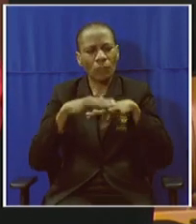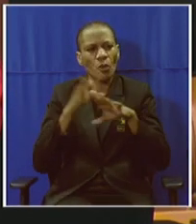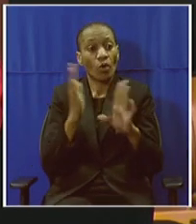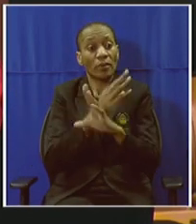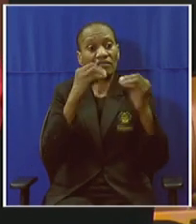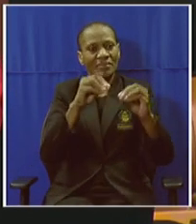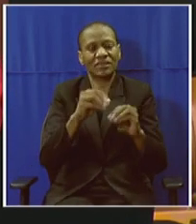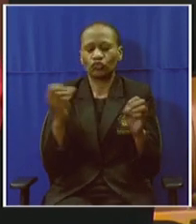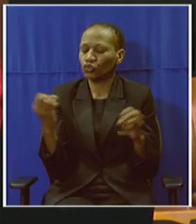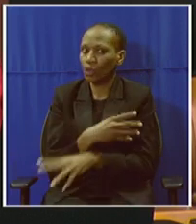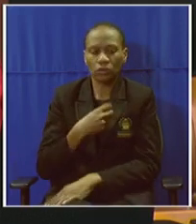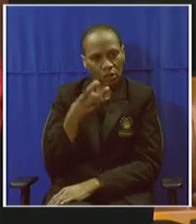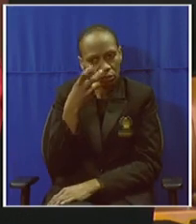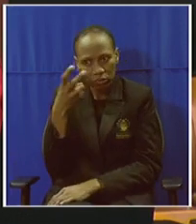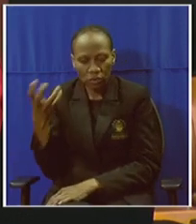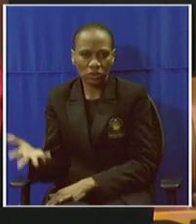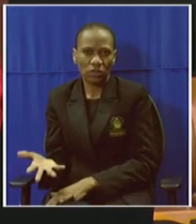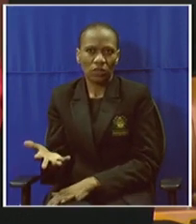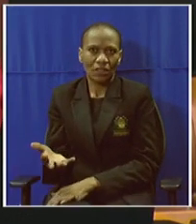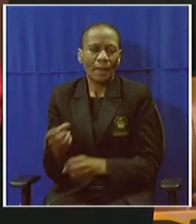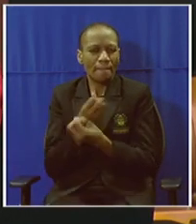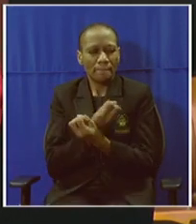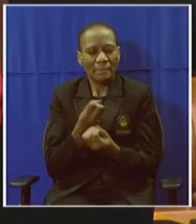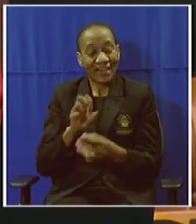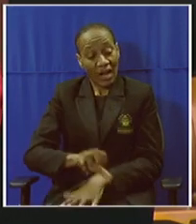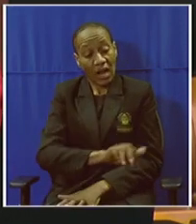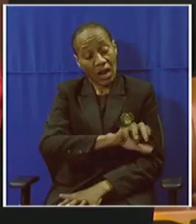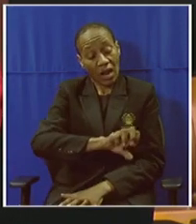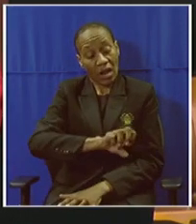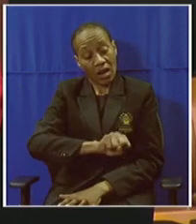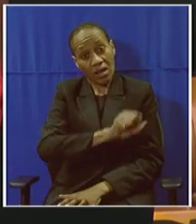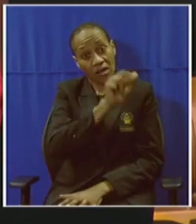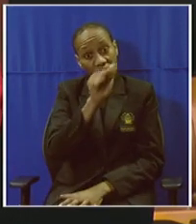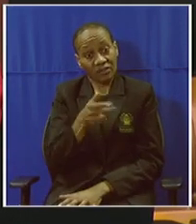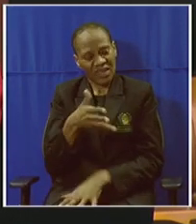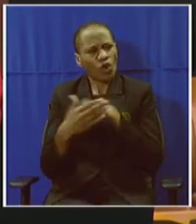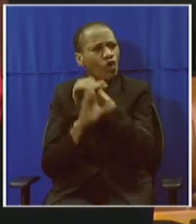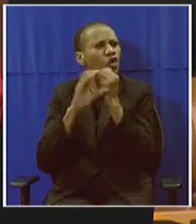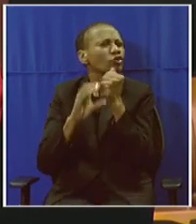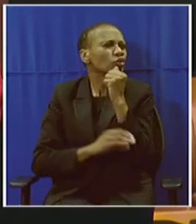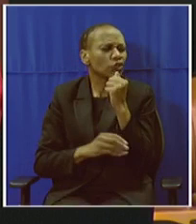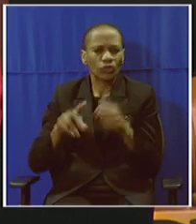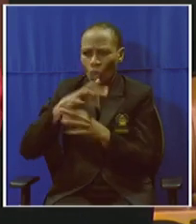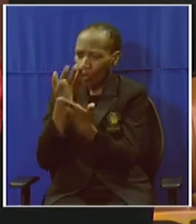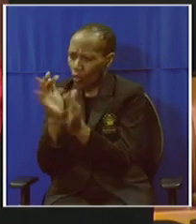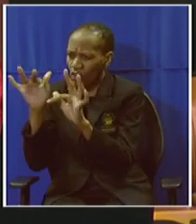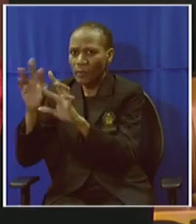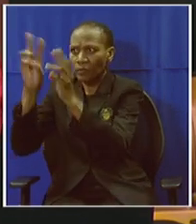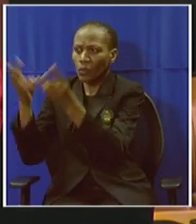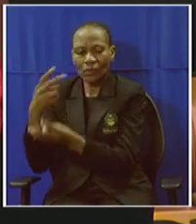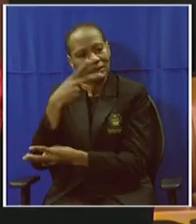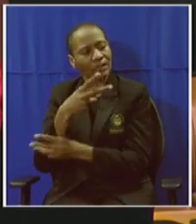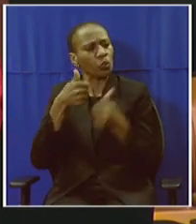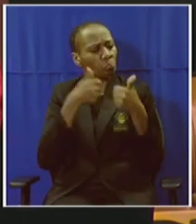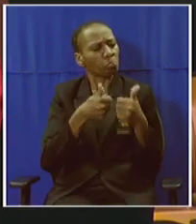shocking, inhuman, and for a country with a constitution that is celebrated all over the world,